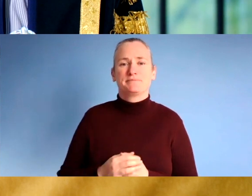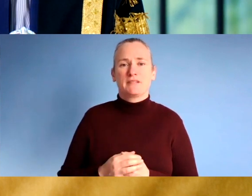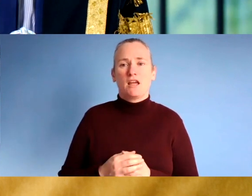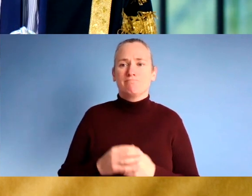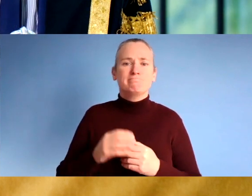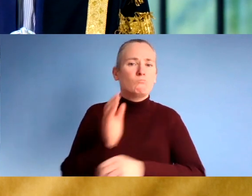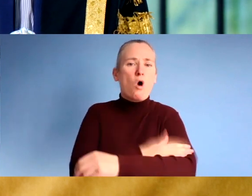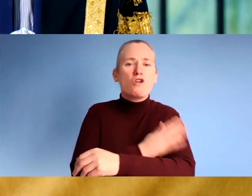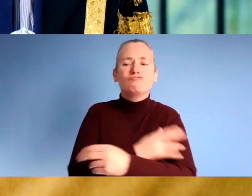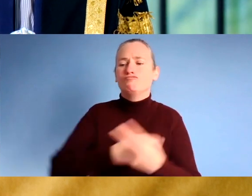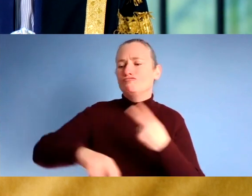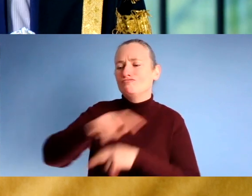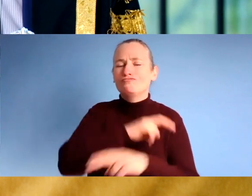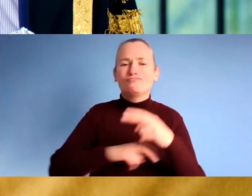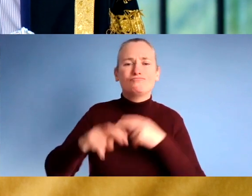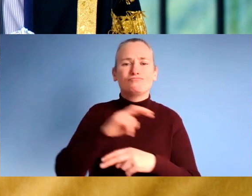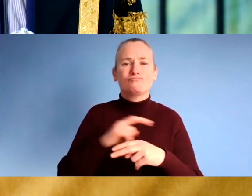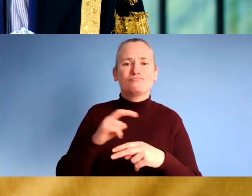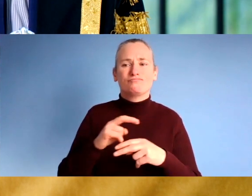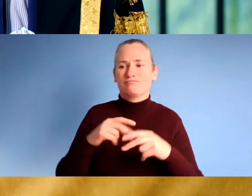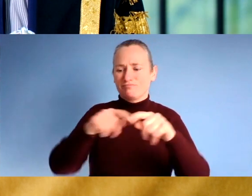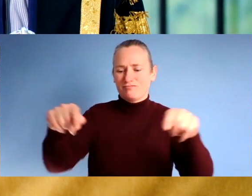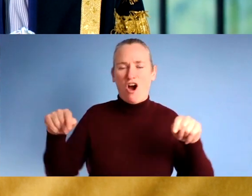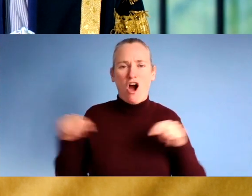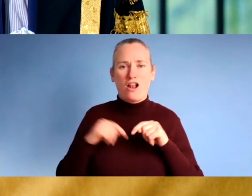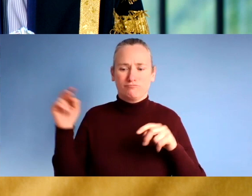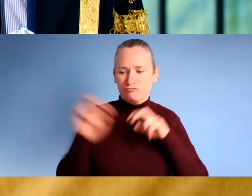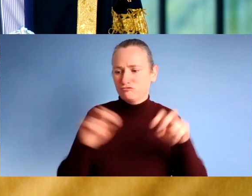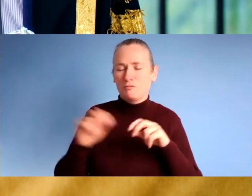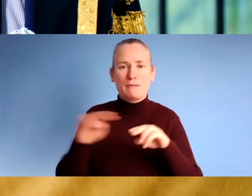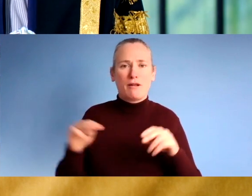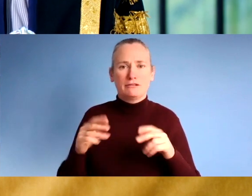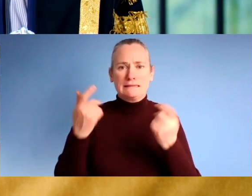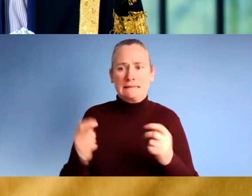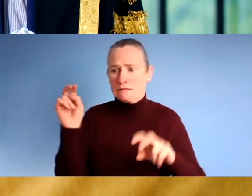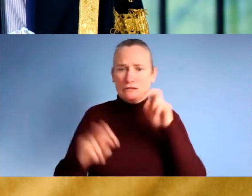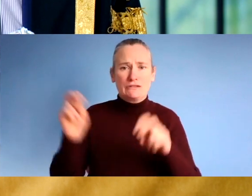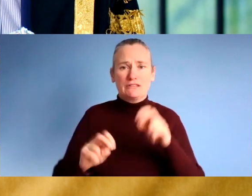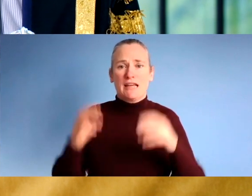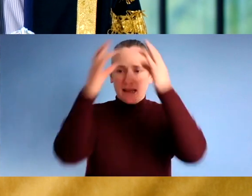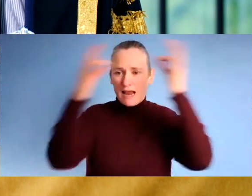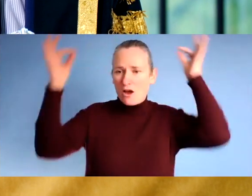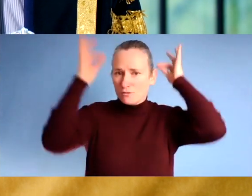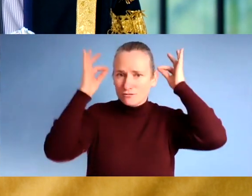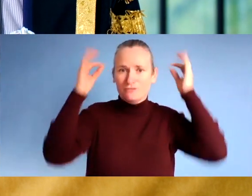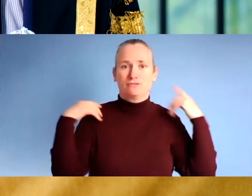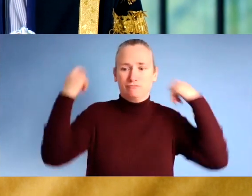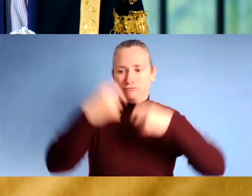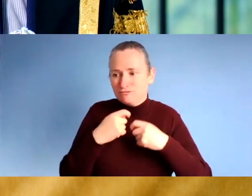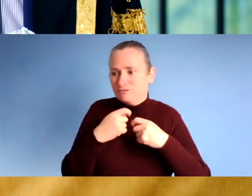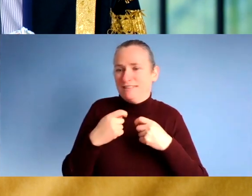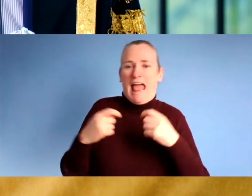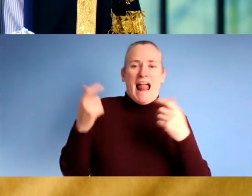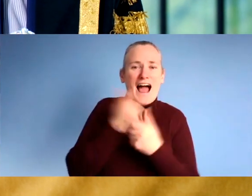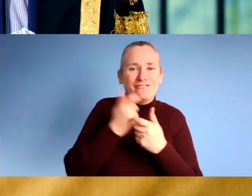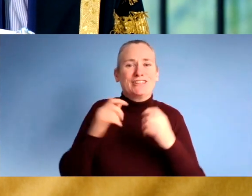where we walk around the campus, the clamour and sound of the De Vere Hall, as people scurry to their seats, getting their gowns on, perhaps laughing and